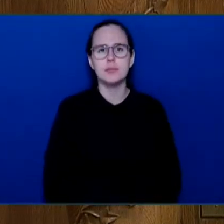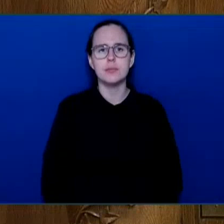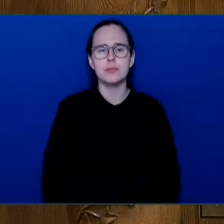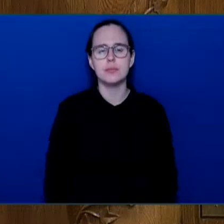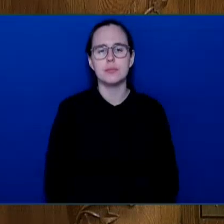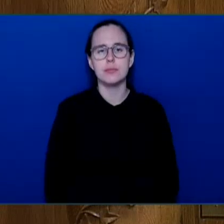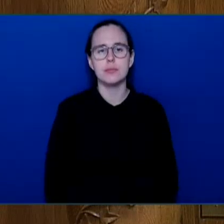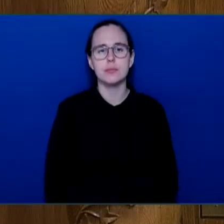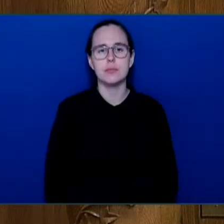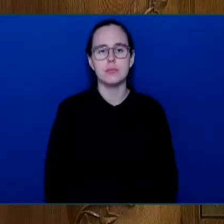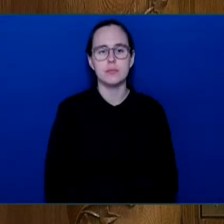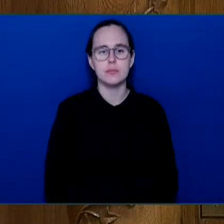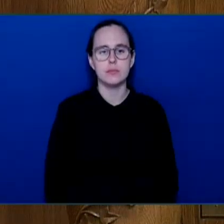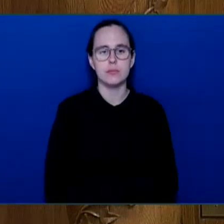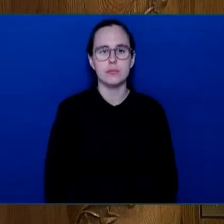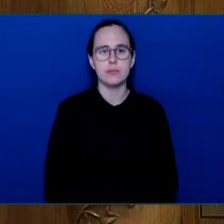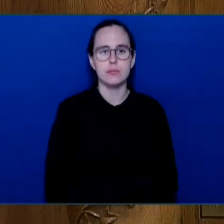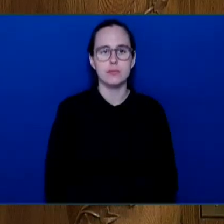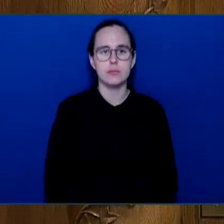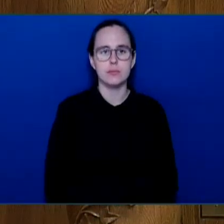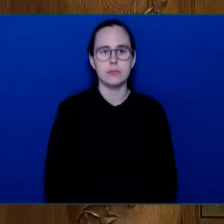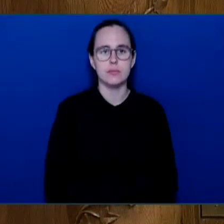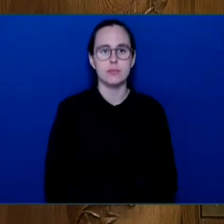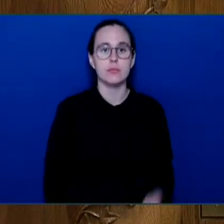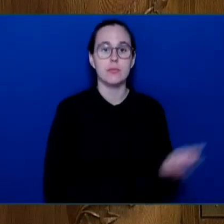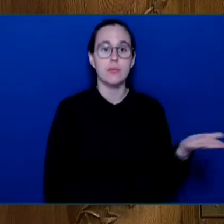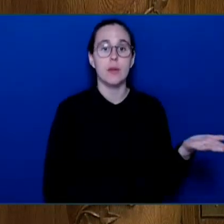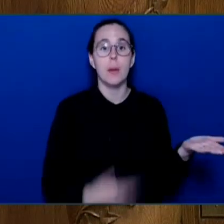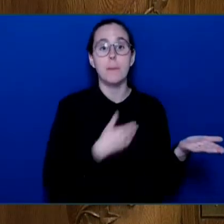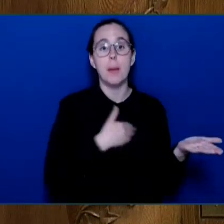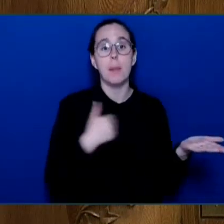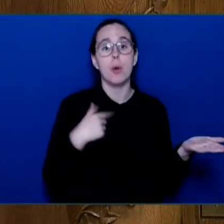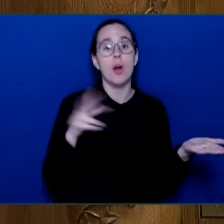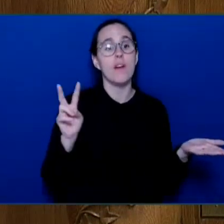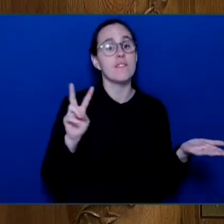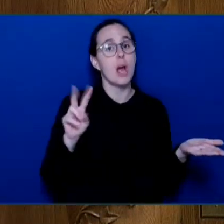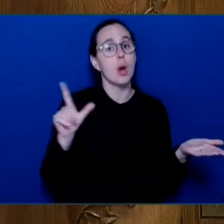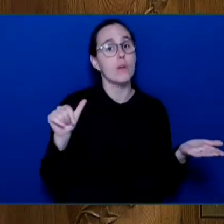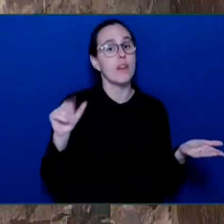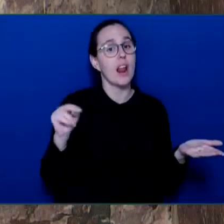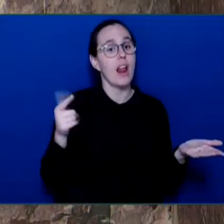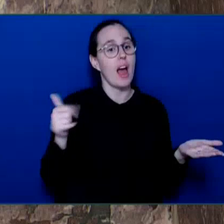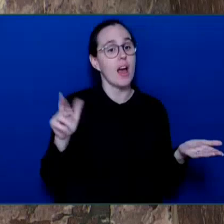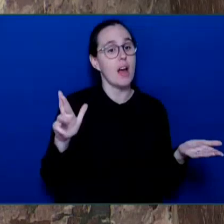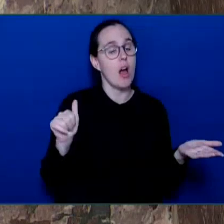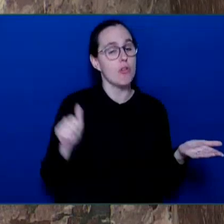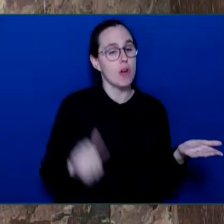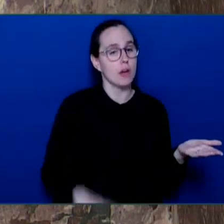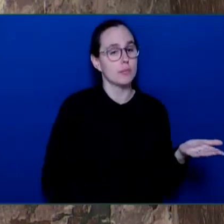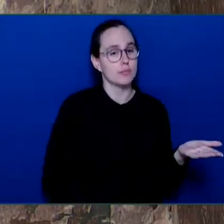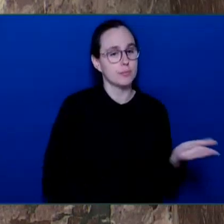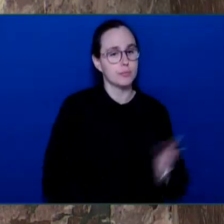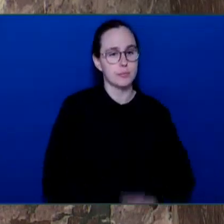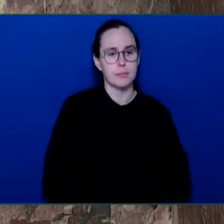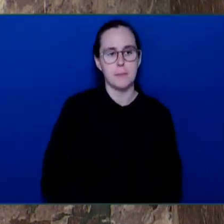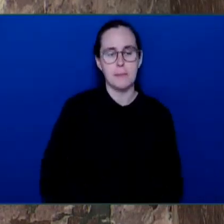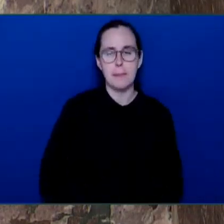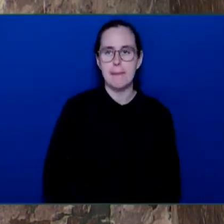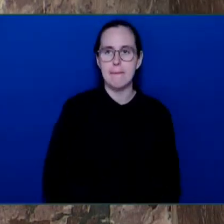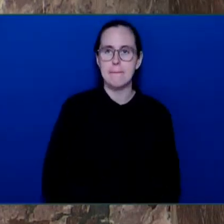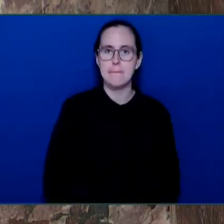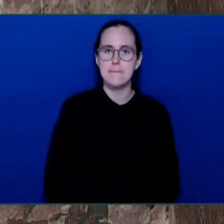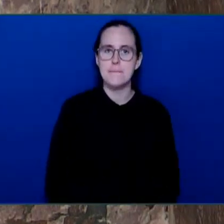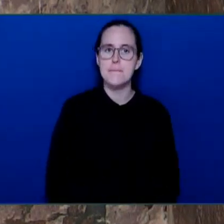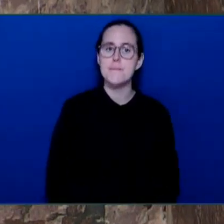Member for Vancouver-Langara. Eve Castonguay is a prolific offender with 150 convictions, including 50